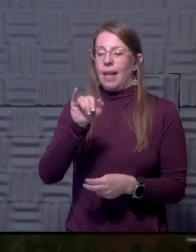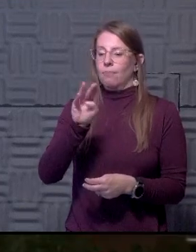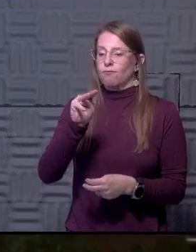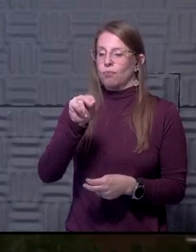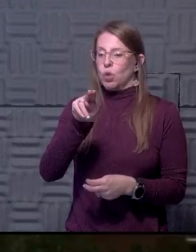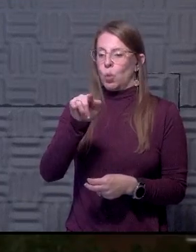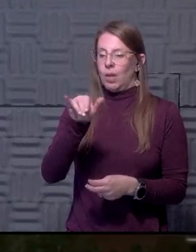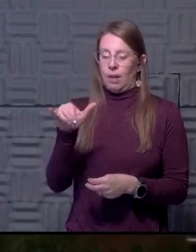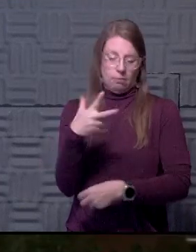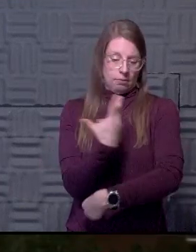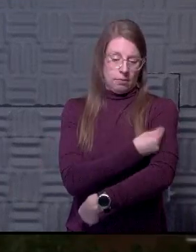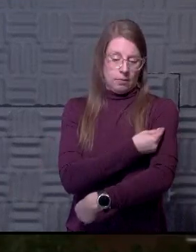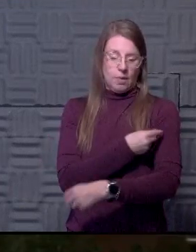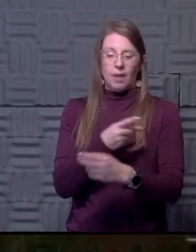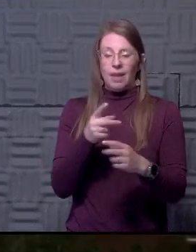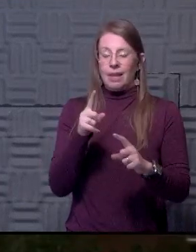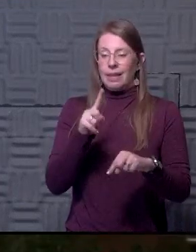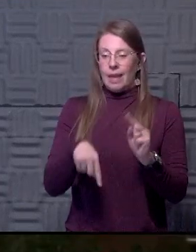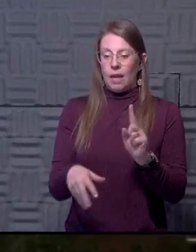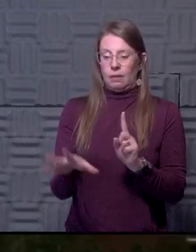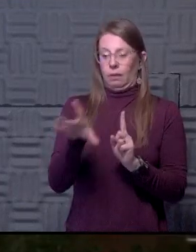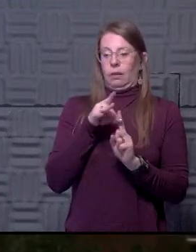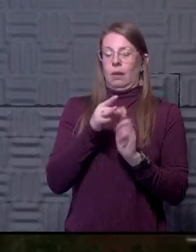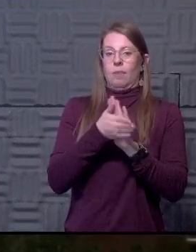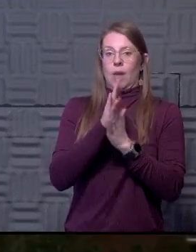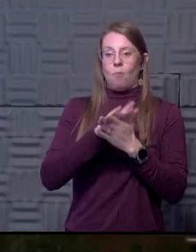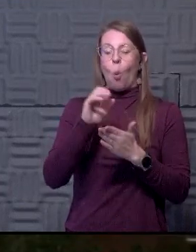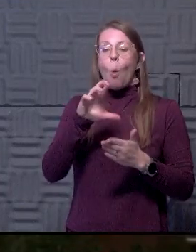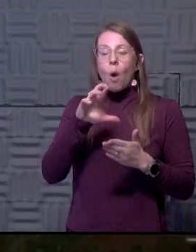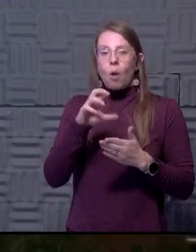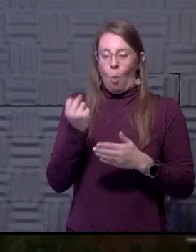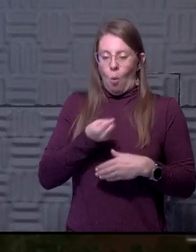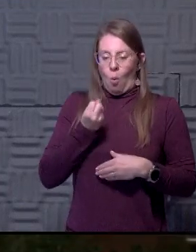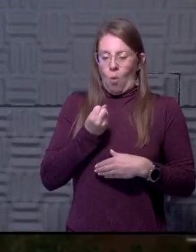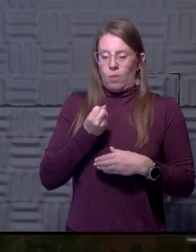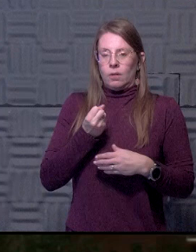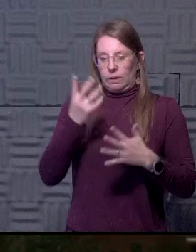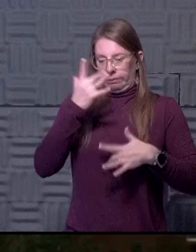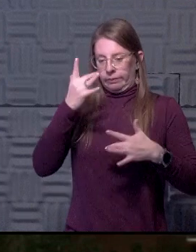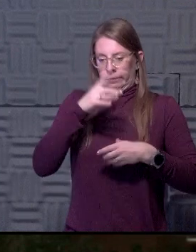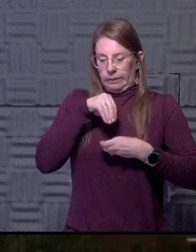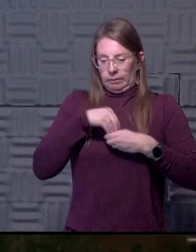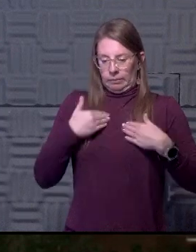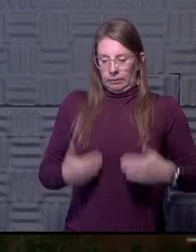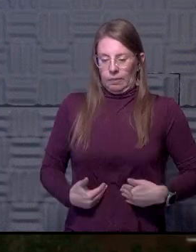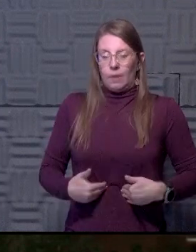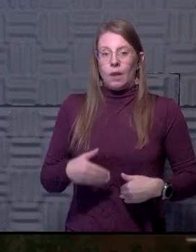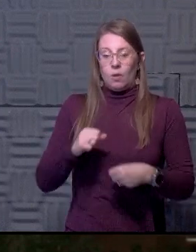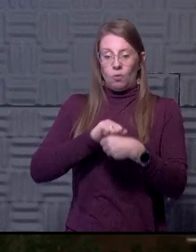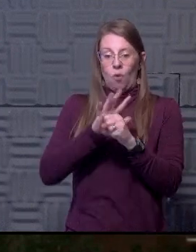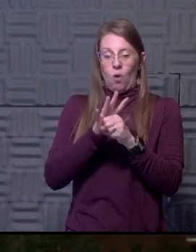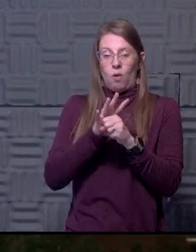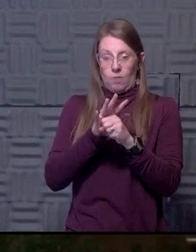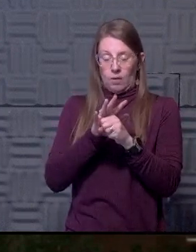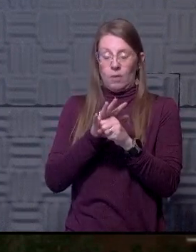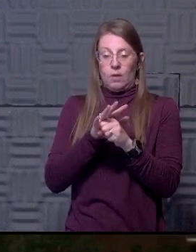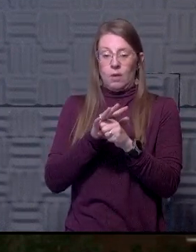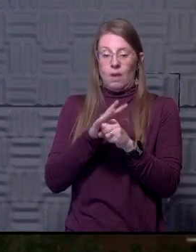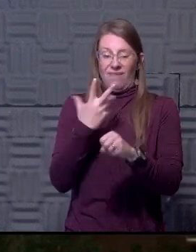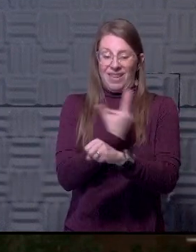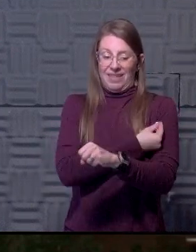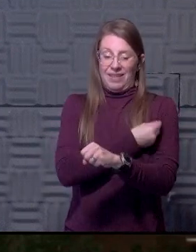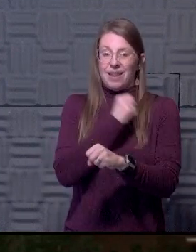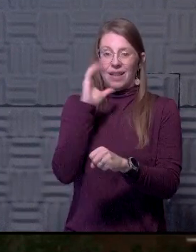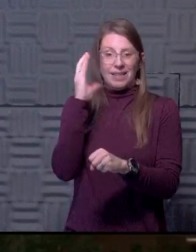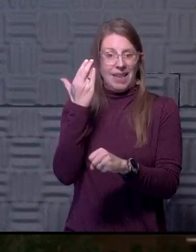able to become infected at all or carry the disease. With these coronavirus vaccines, so far, they do not appear to